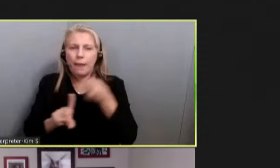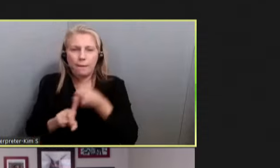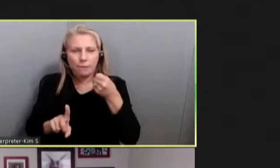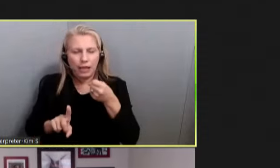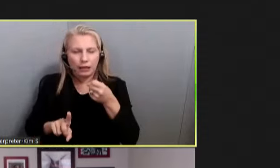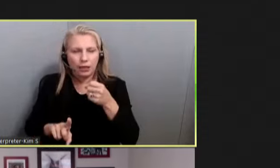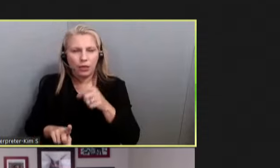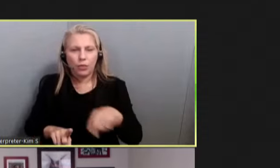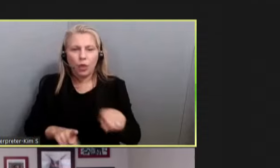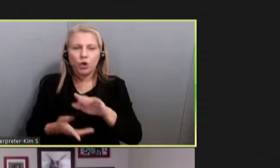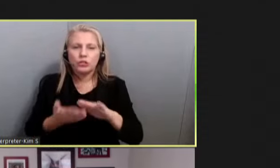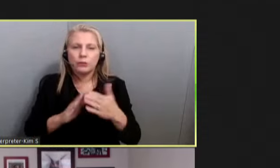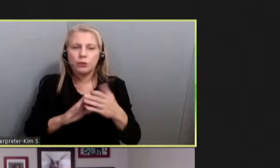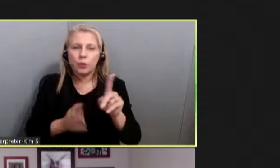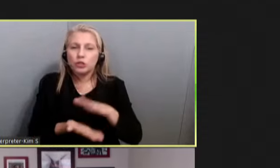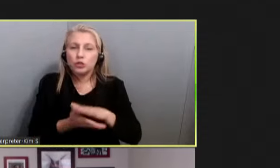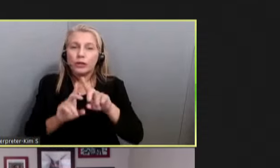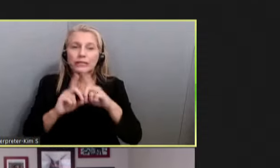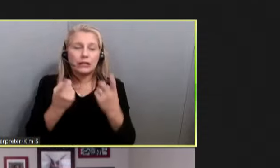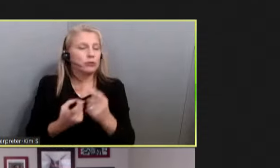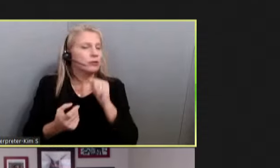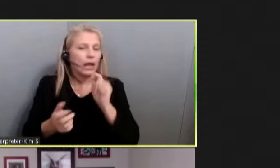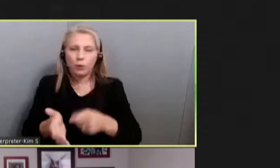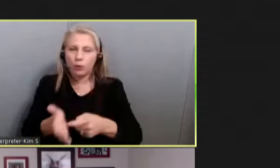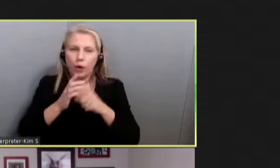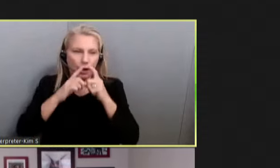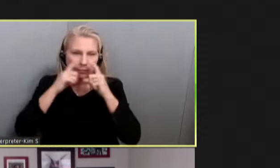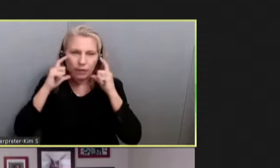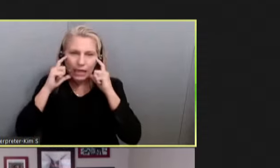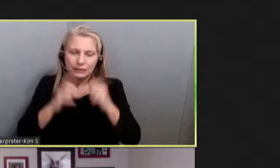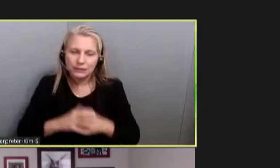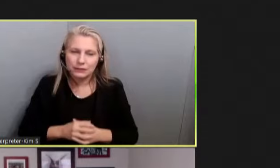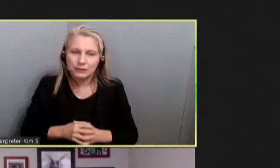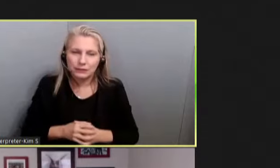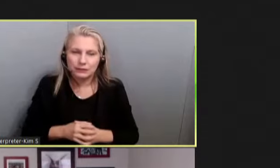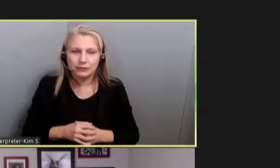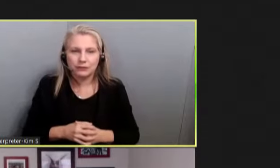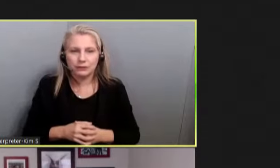those communities where the school districts are not requiring masks?